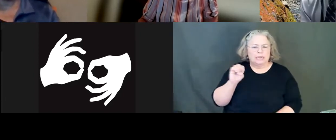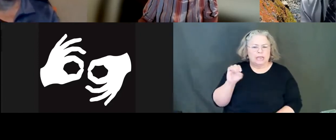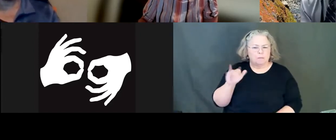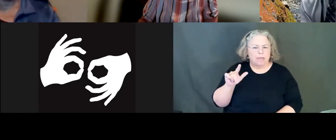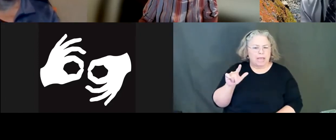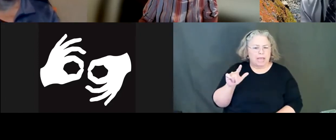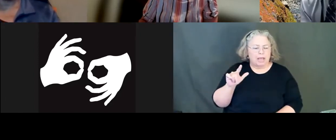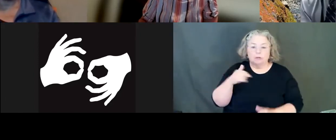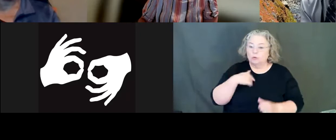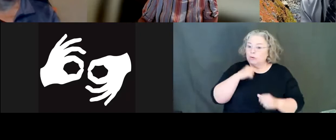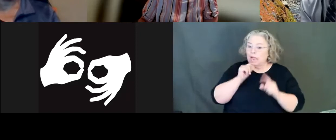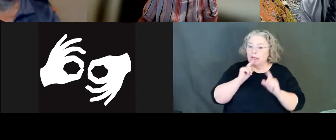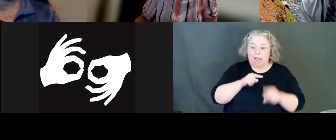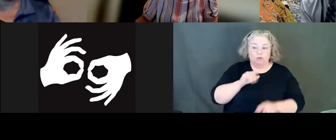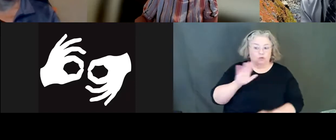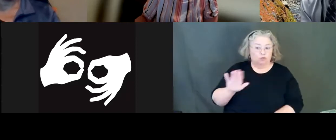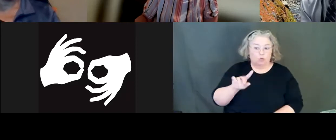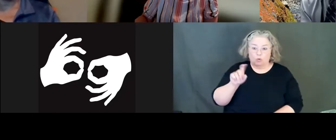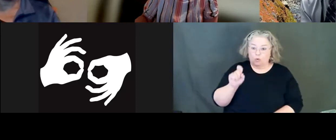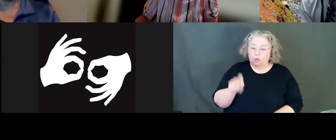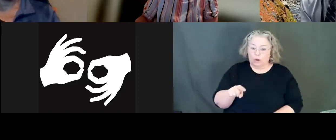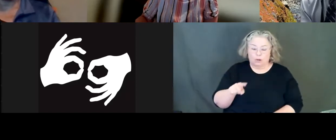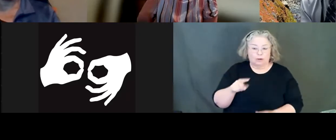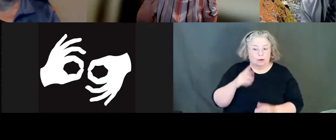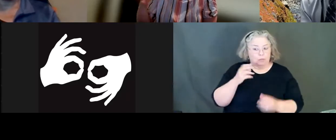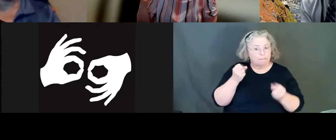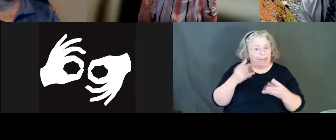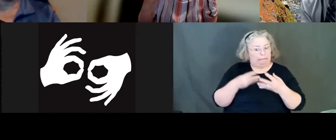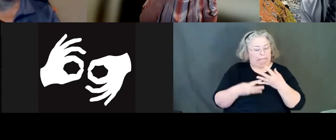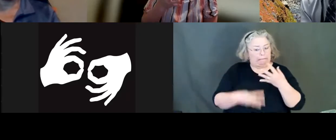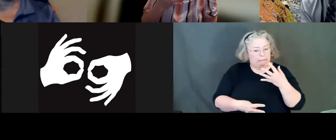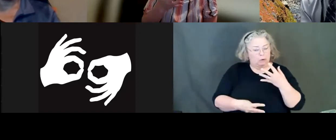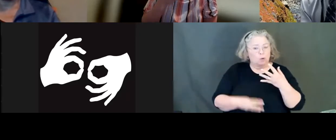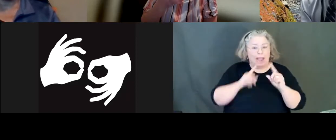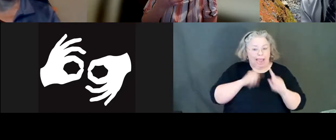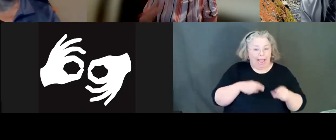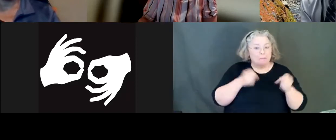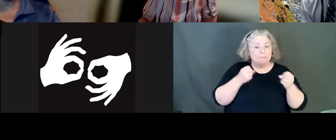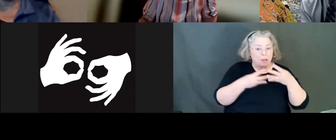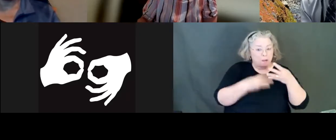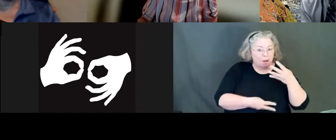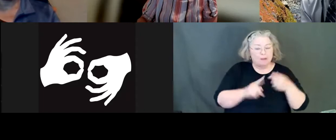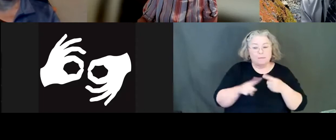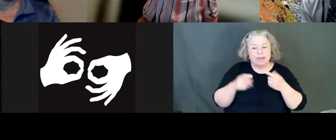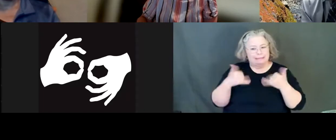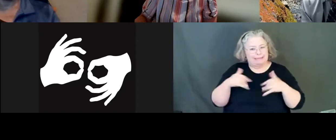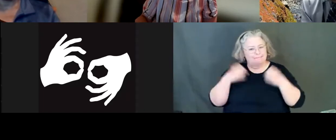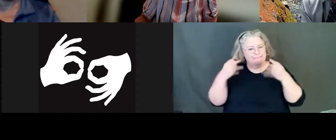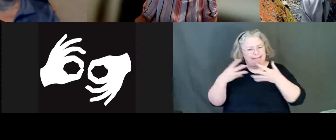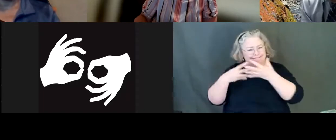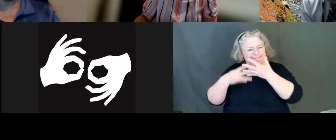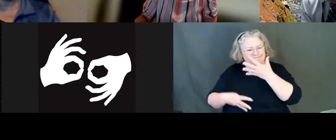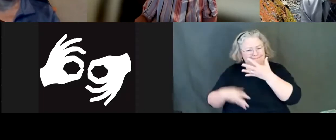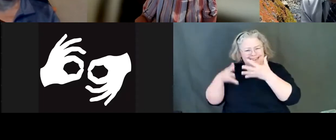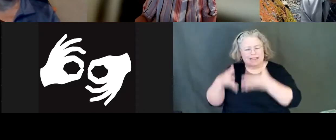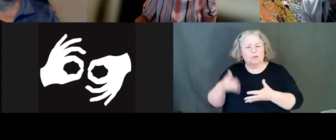didn't get to your question, which we didn't get to many. We got to many, but we also have many that are left, which just shows